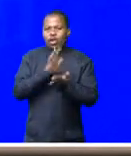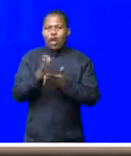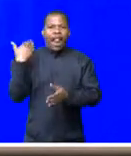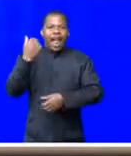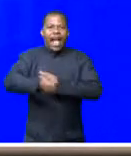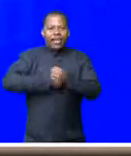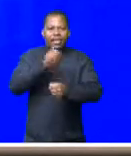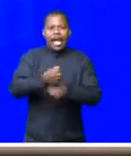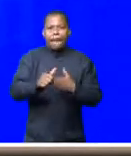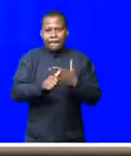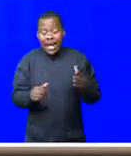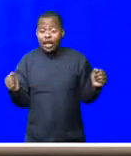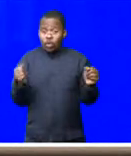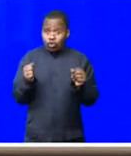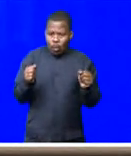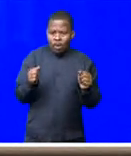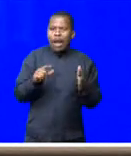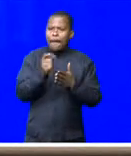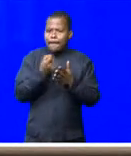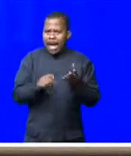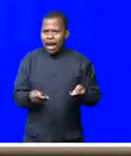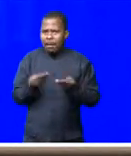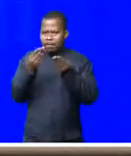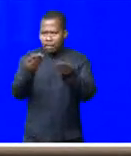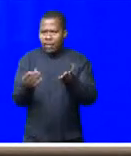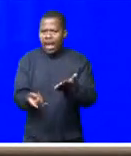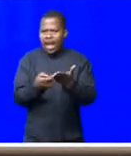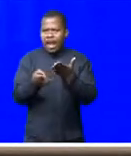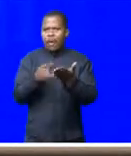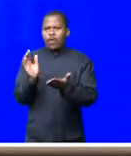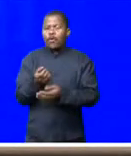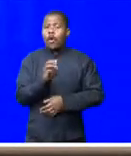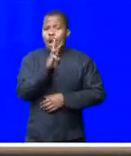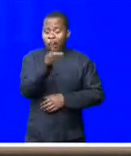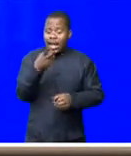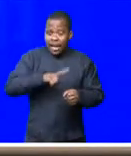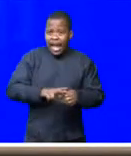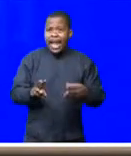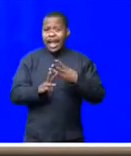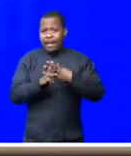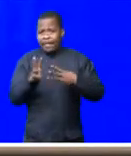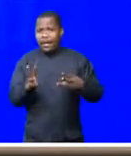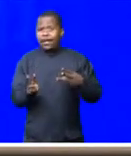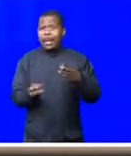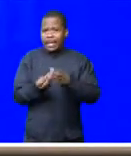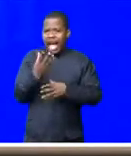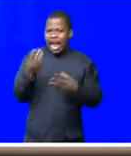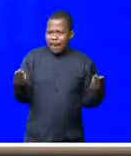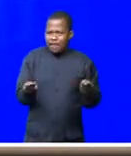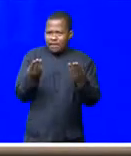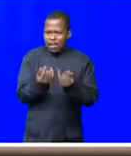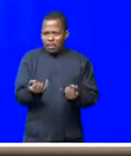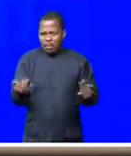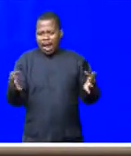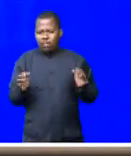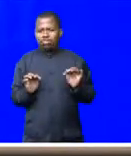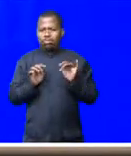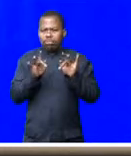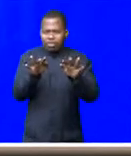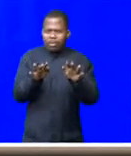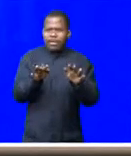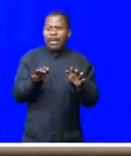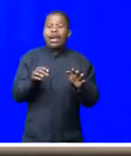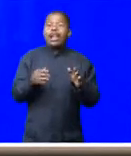unrest. Solo kusicalile-ke liviki kuphumele simemetelo sibonile bamfu bagcwele banyathelana vele betaye ehhovisi batawufula